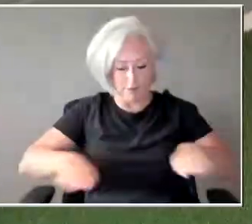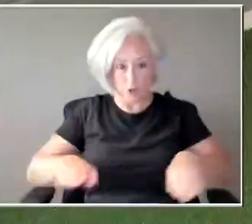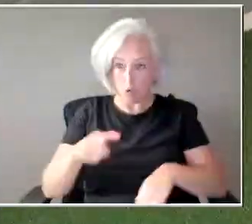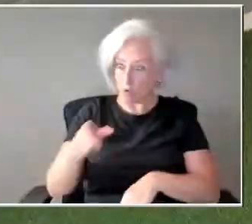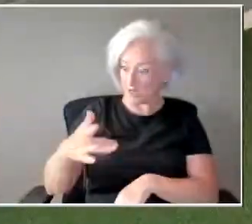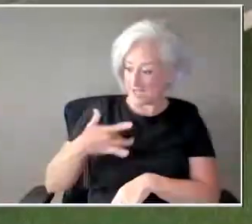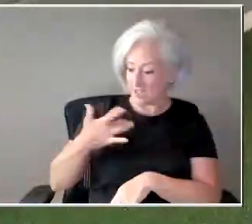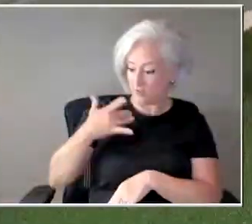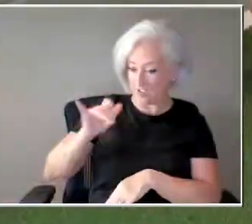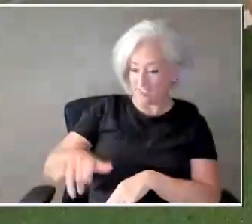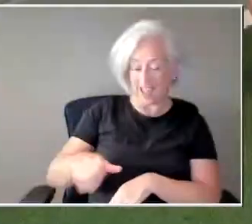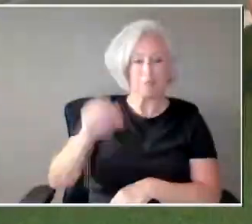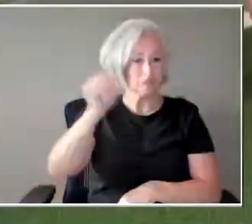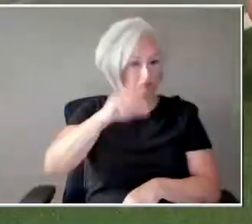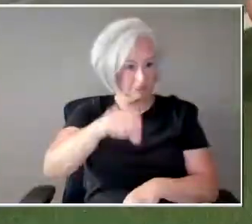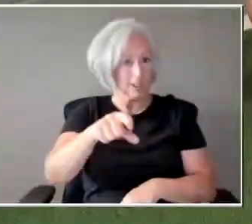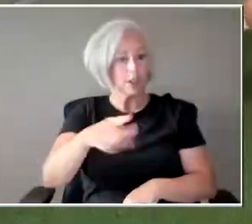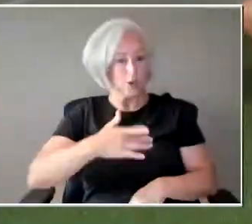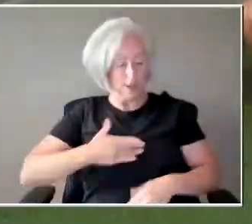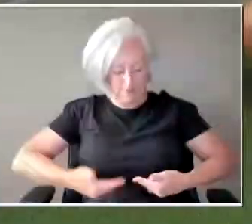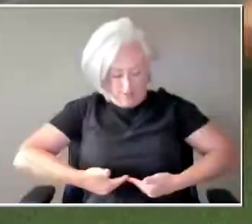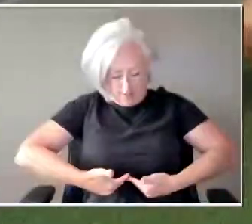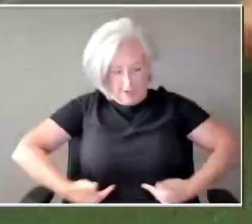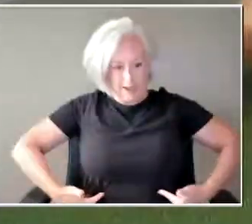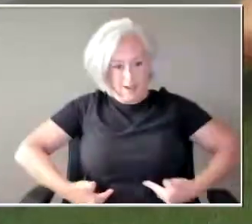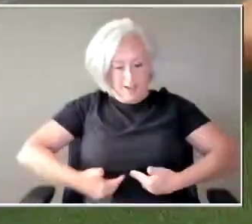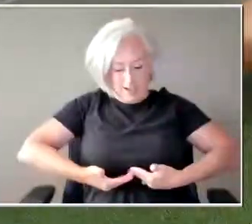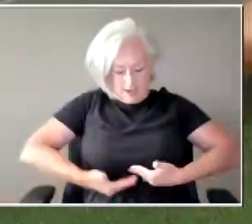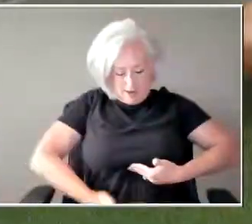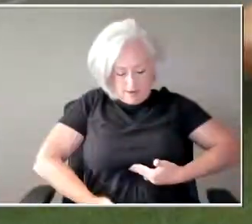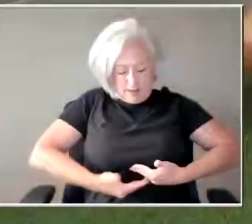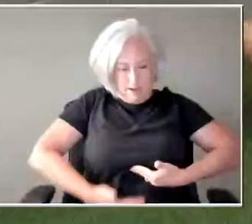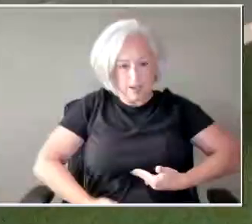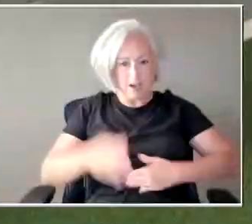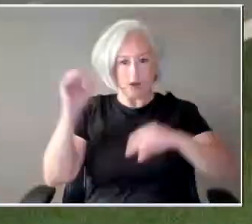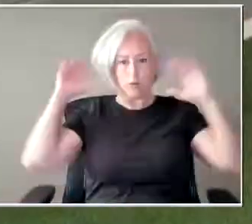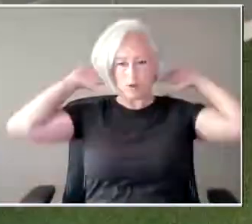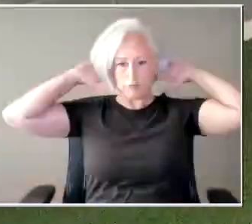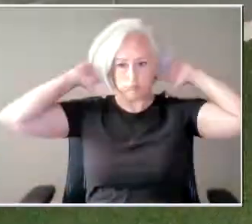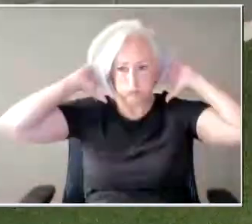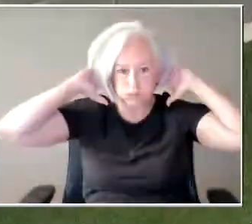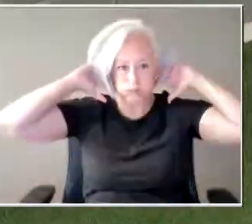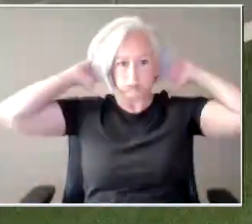upper abs and your middle abs on the crunch here. So for sure.